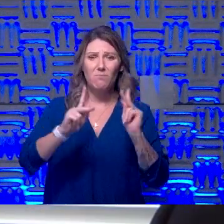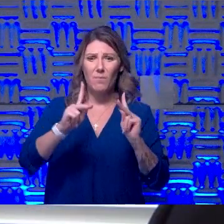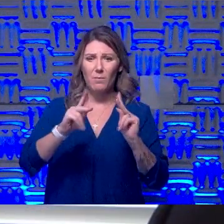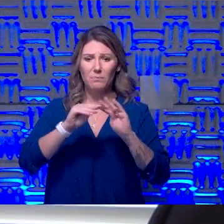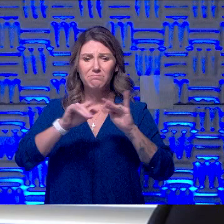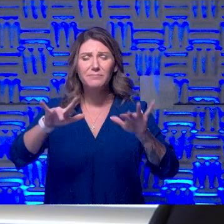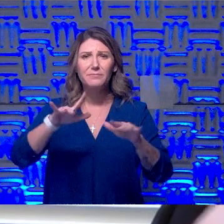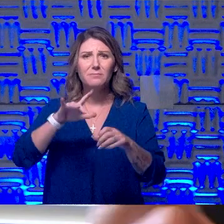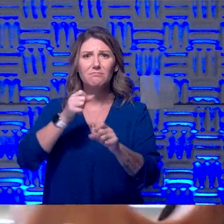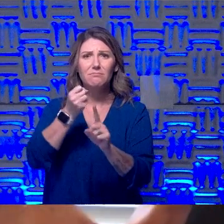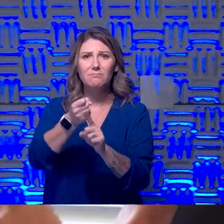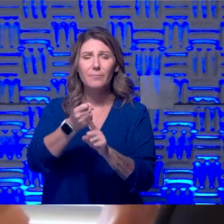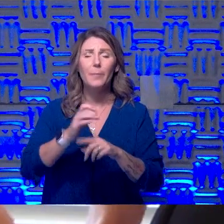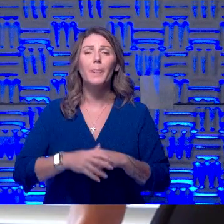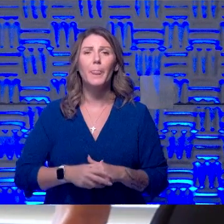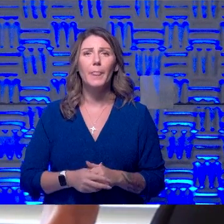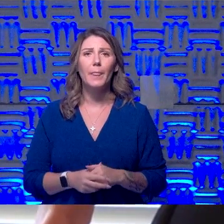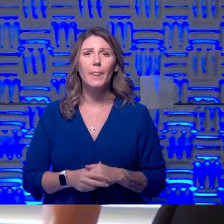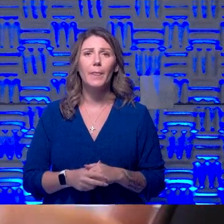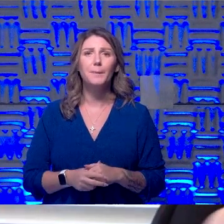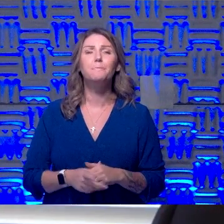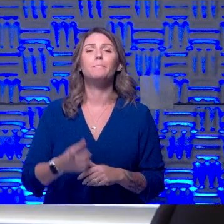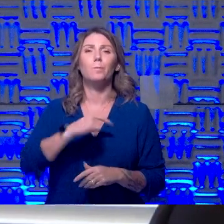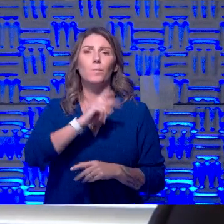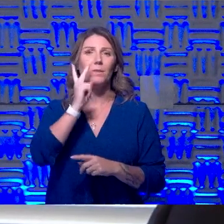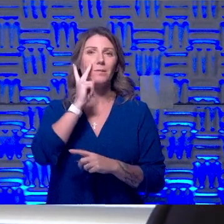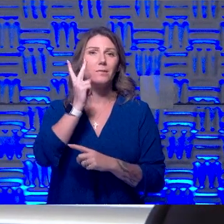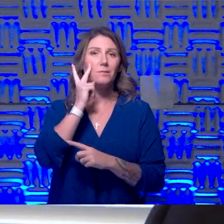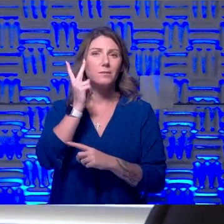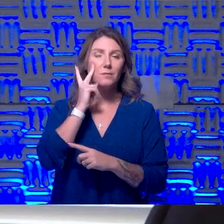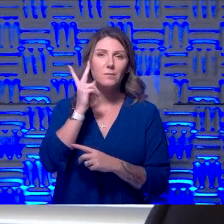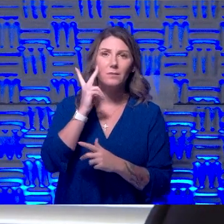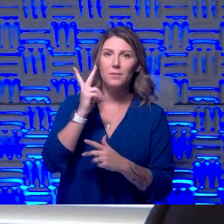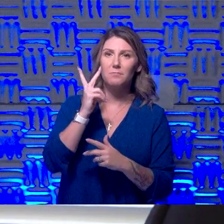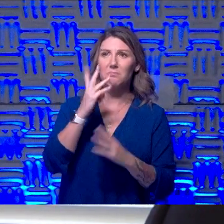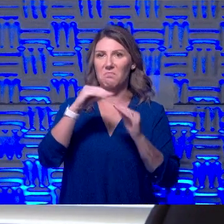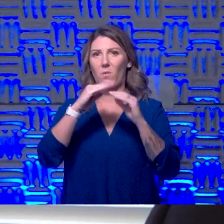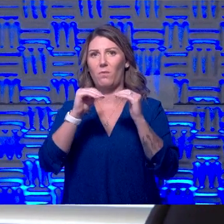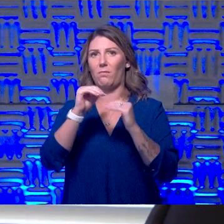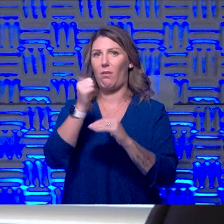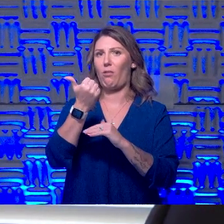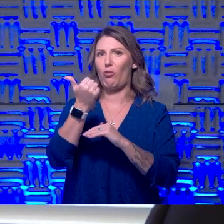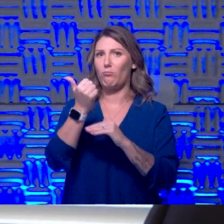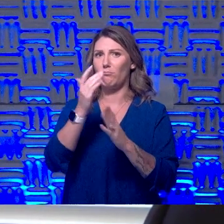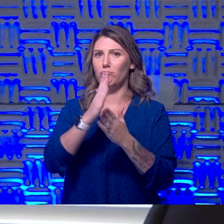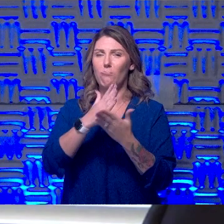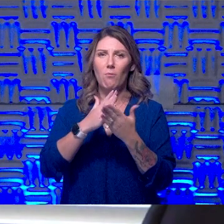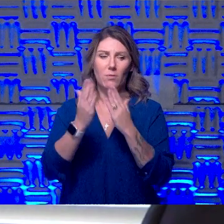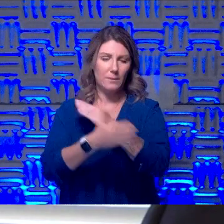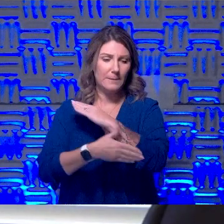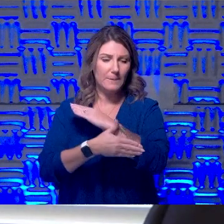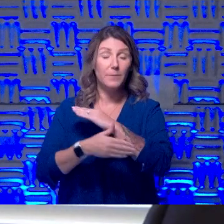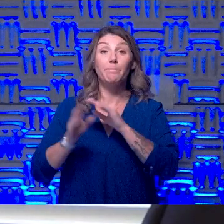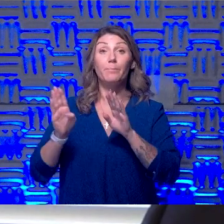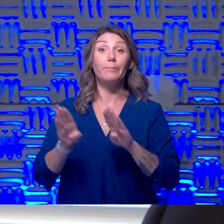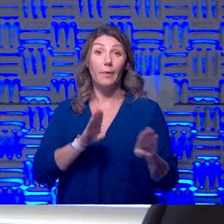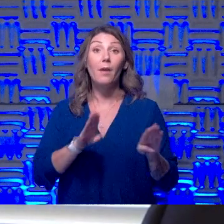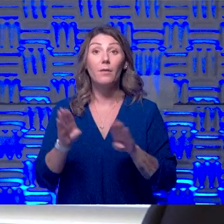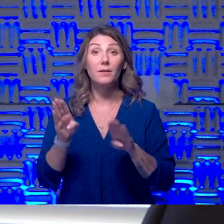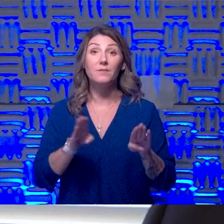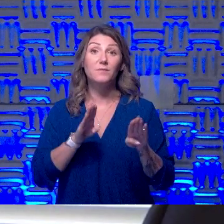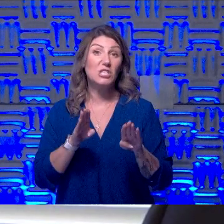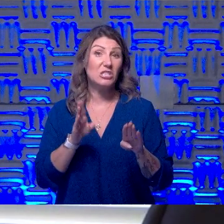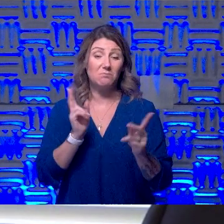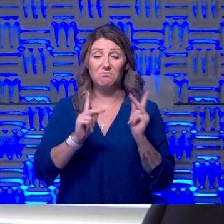I guess is we're seeing the same that we're seeing elsewhere in the country. As you indicated, the behaviors for some folks